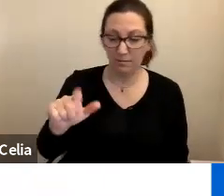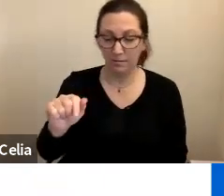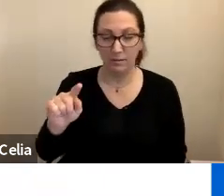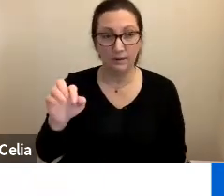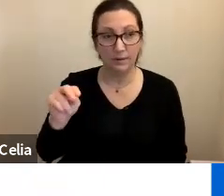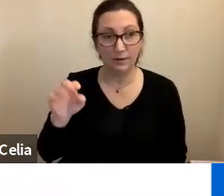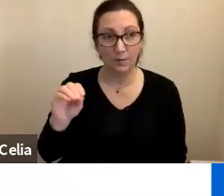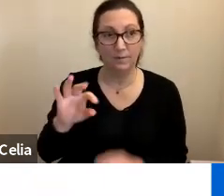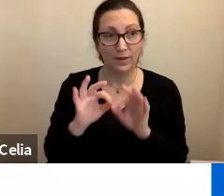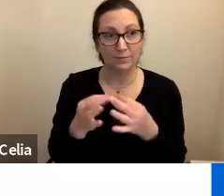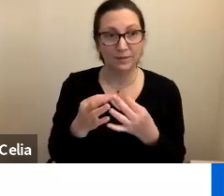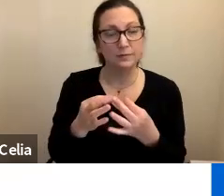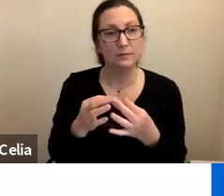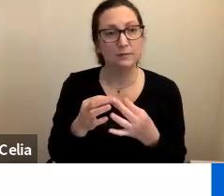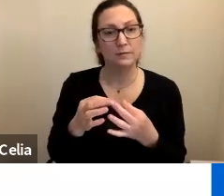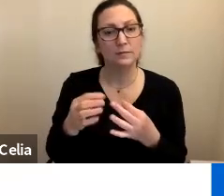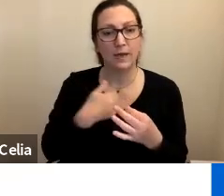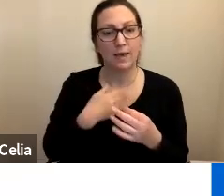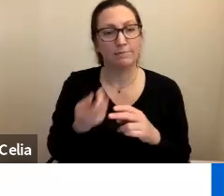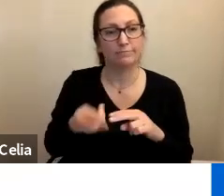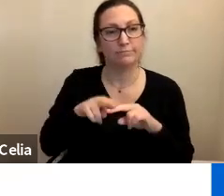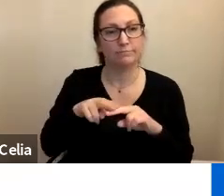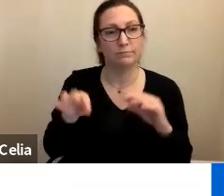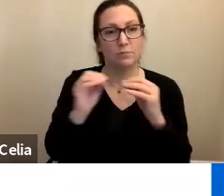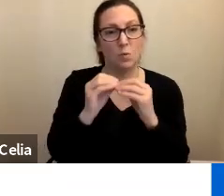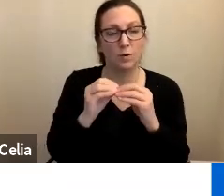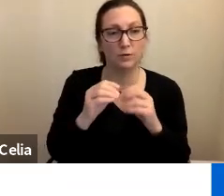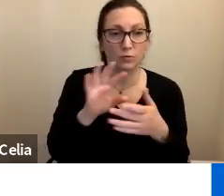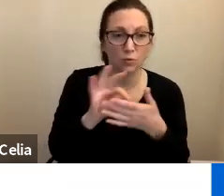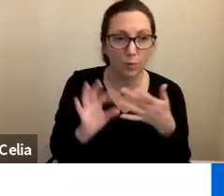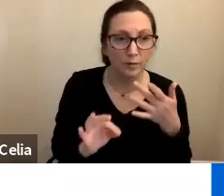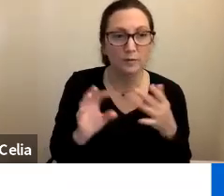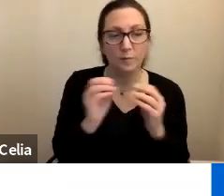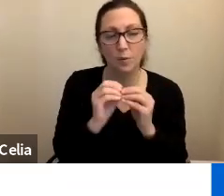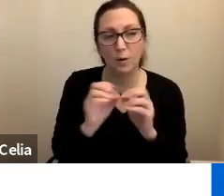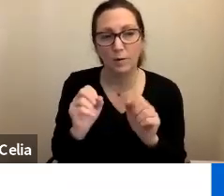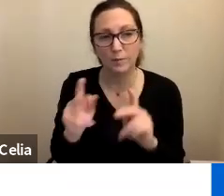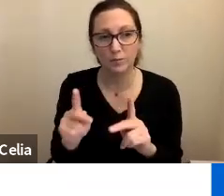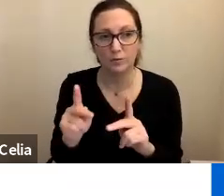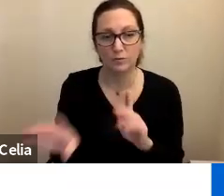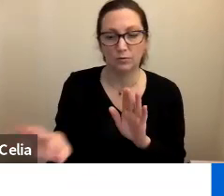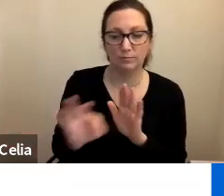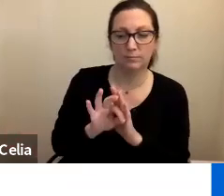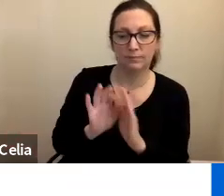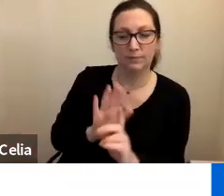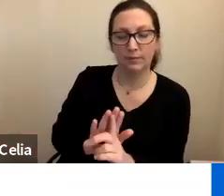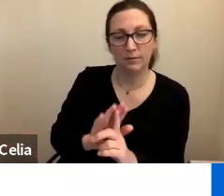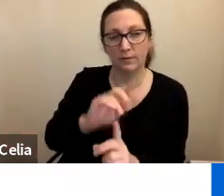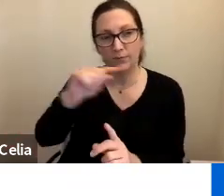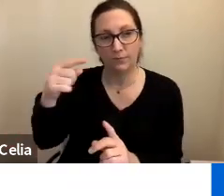have increased choice, right? Increased opportunities to choose their preference. But